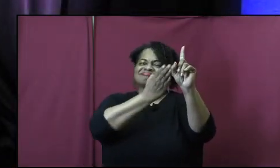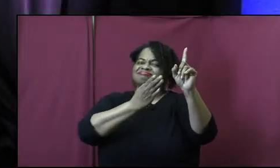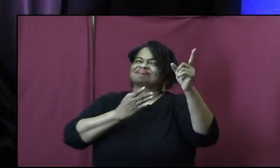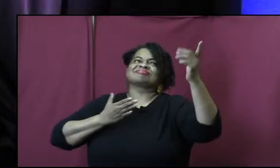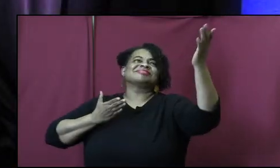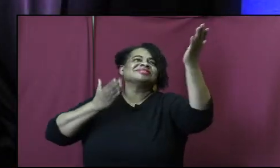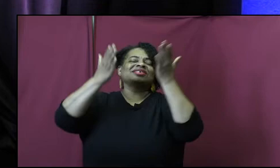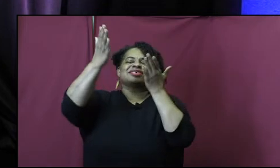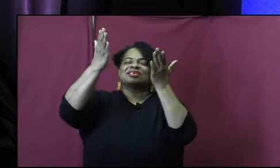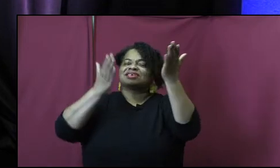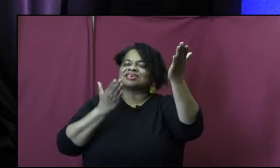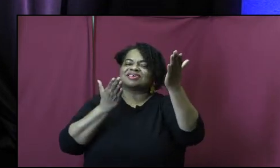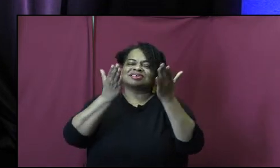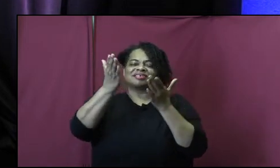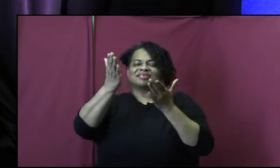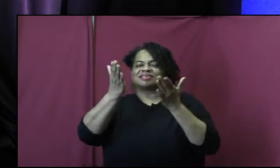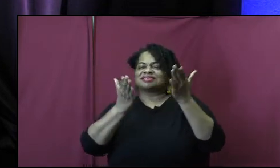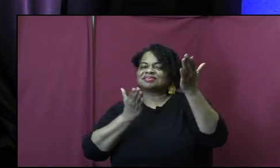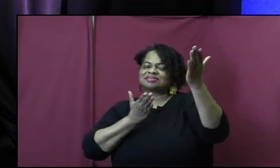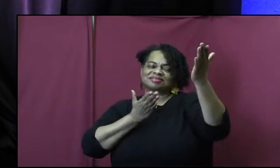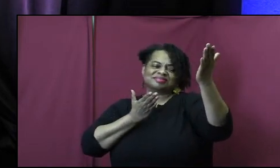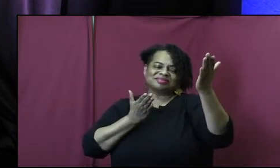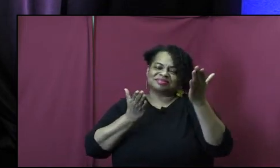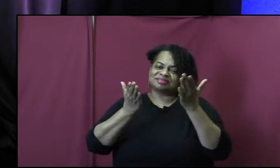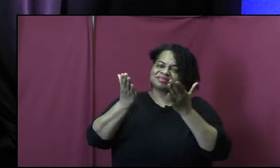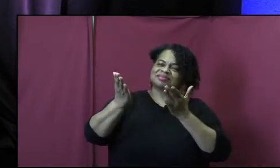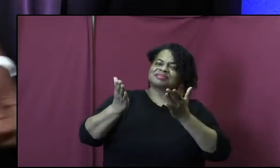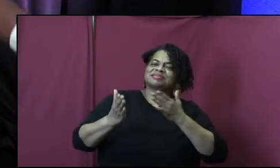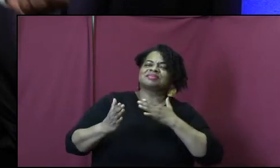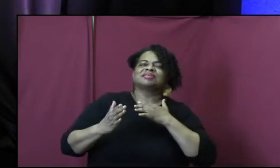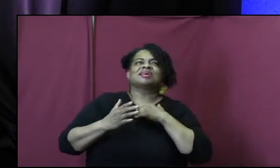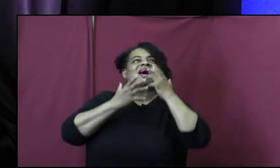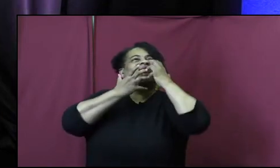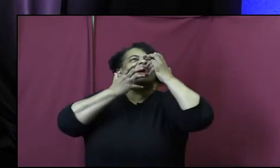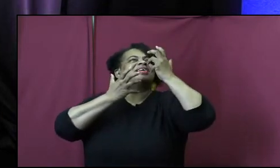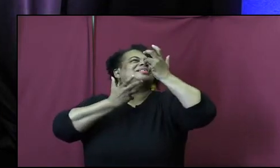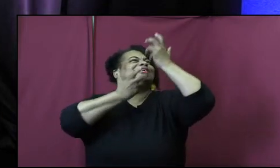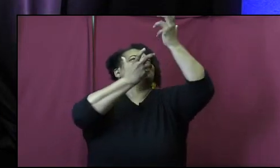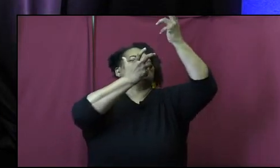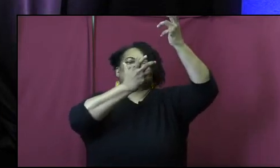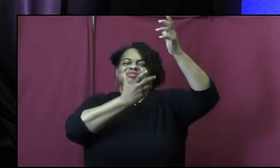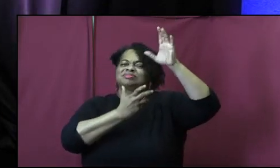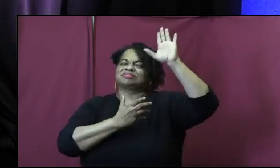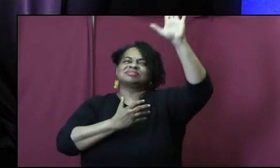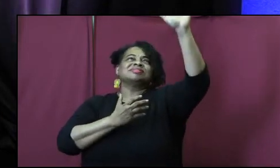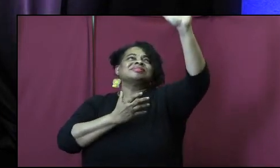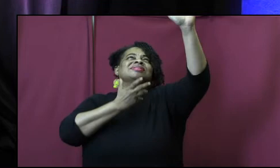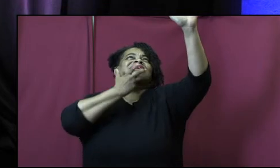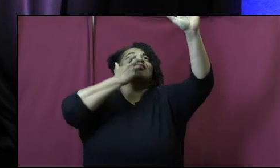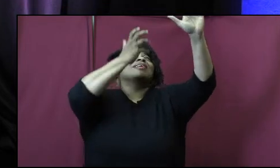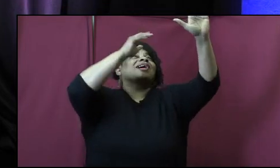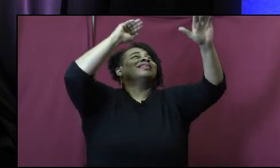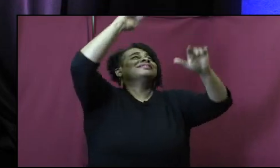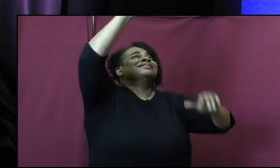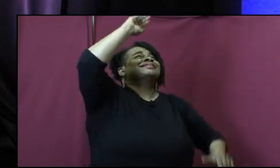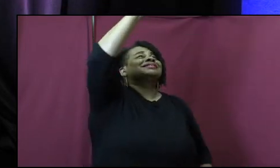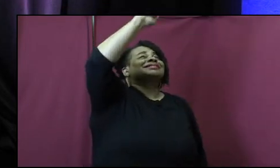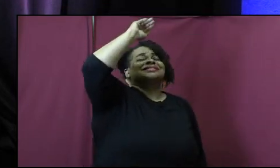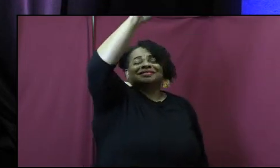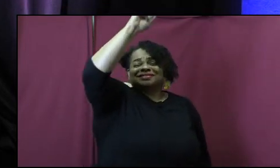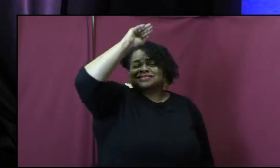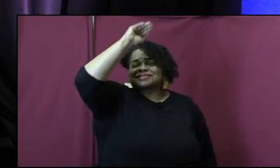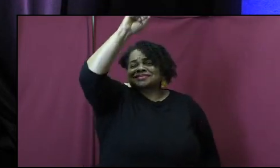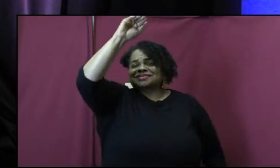And I am calling out to you for a strength exchange. I